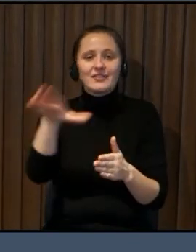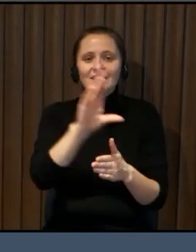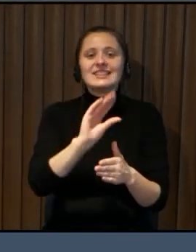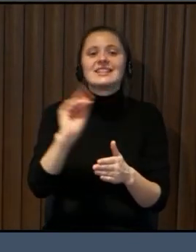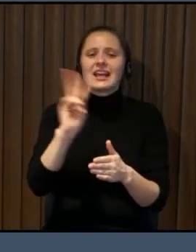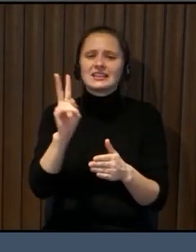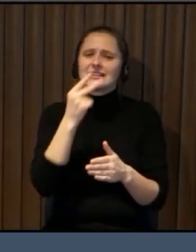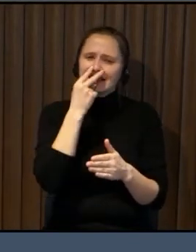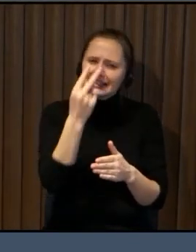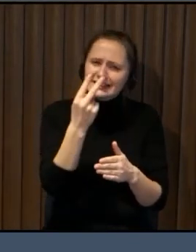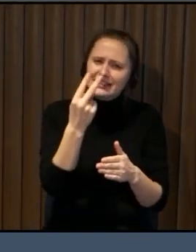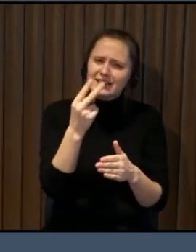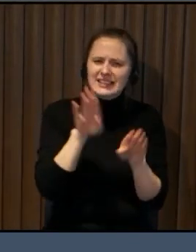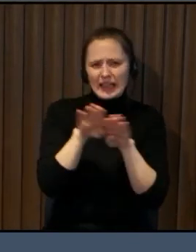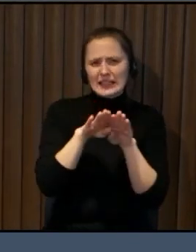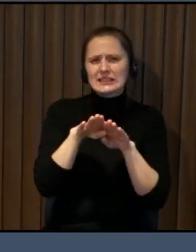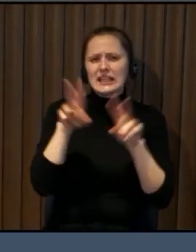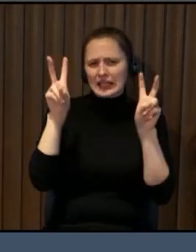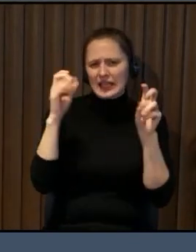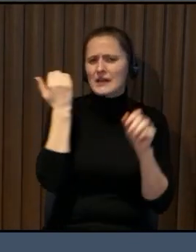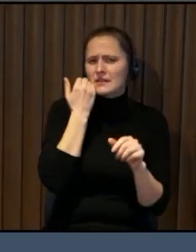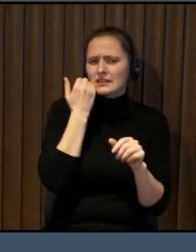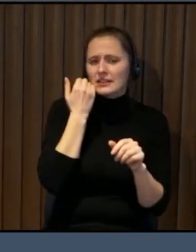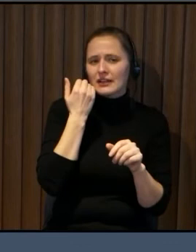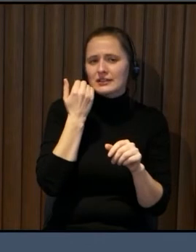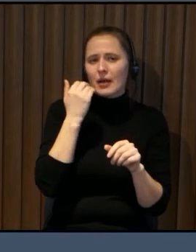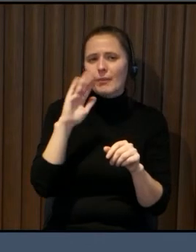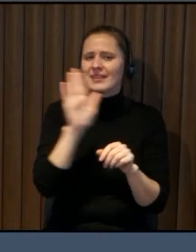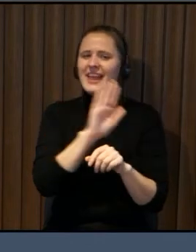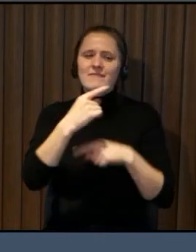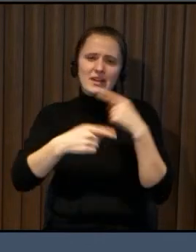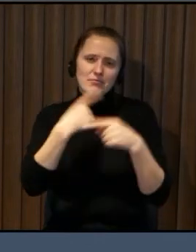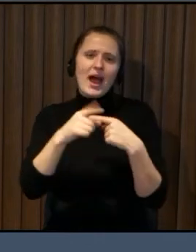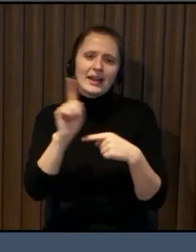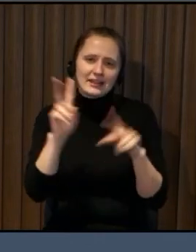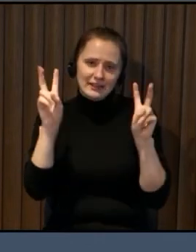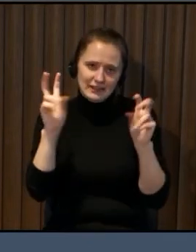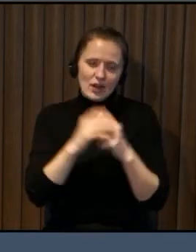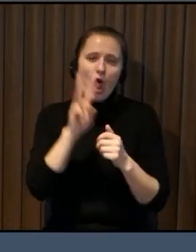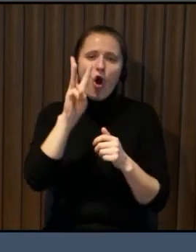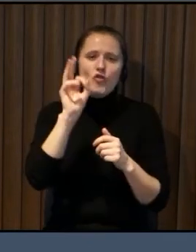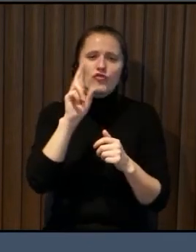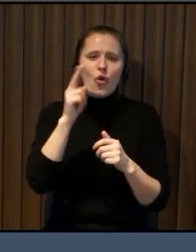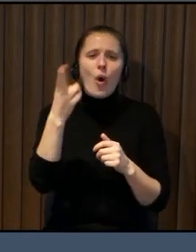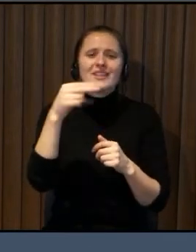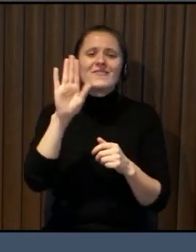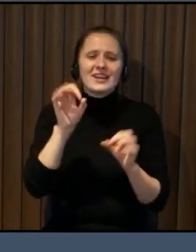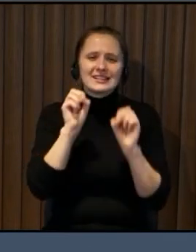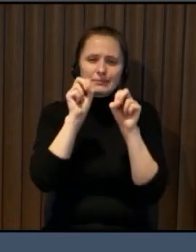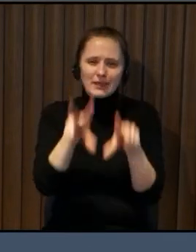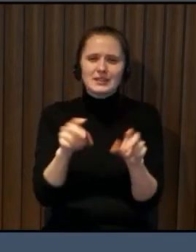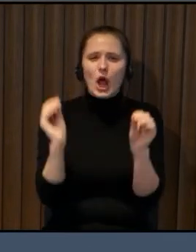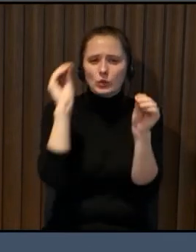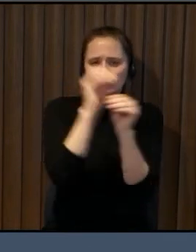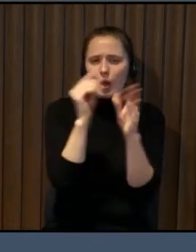also have this descriptive text. Next is correct use of titles. You know that you can